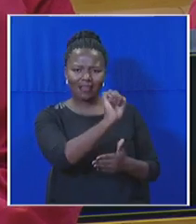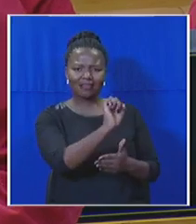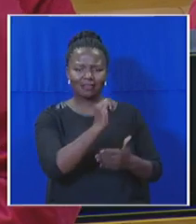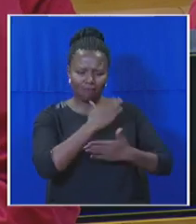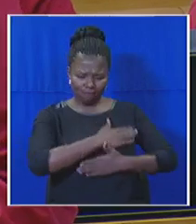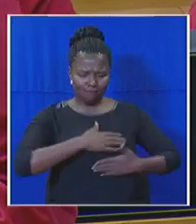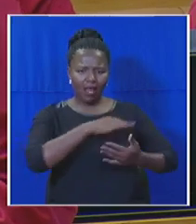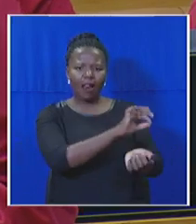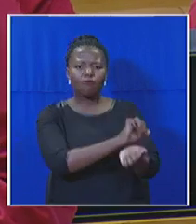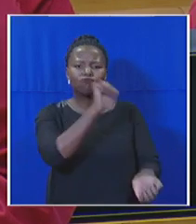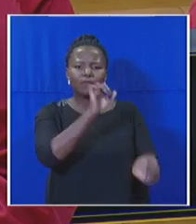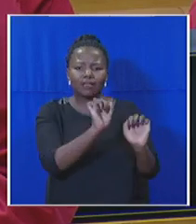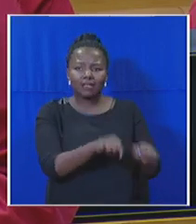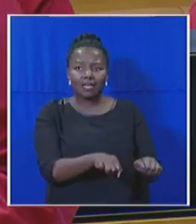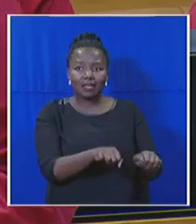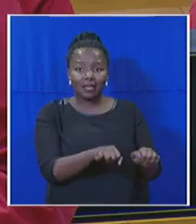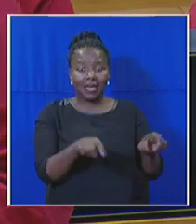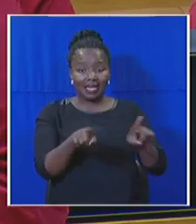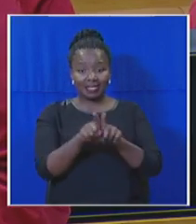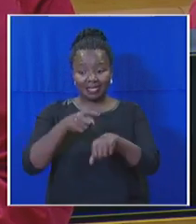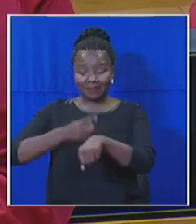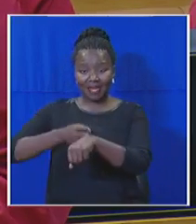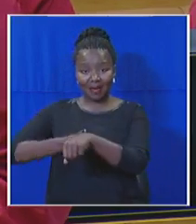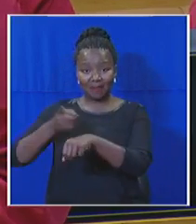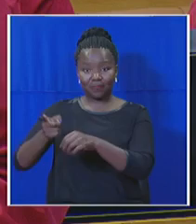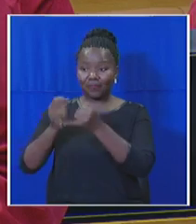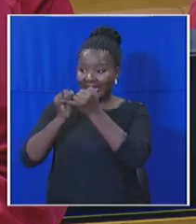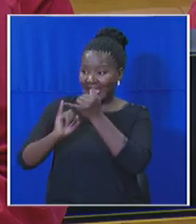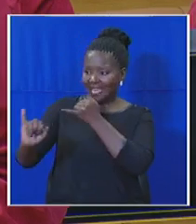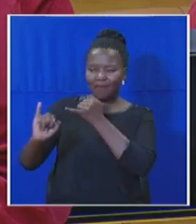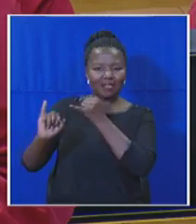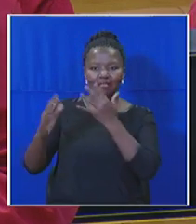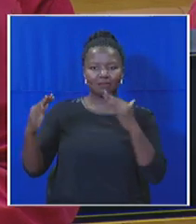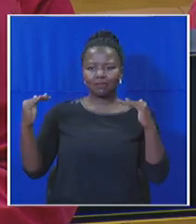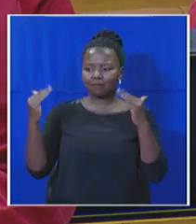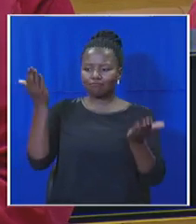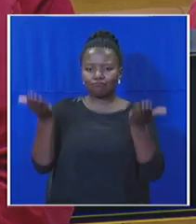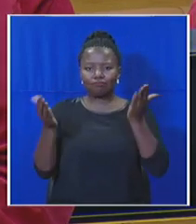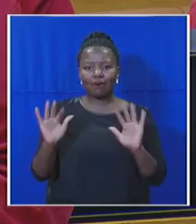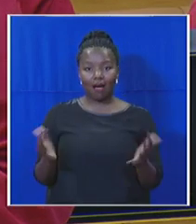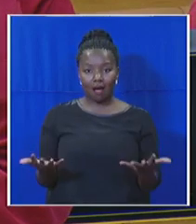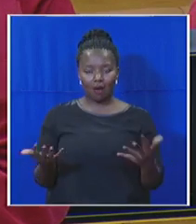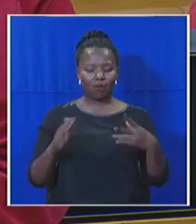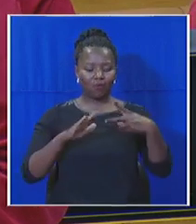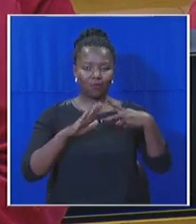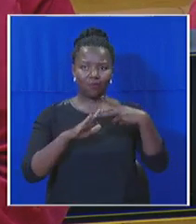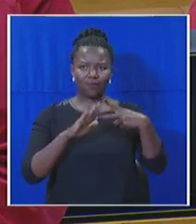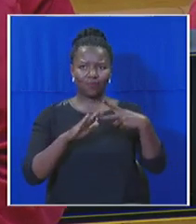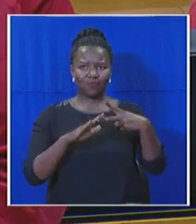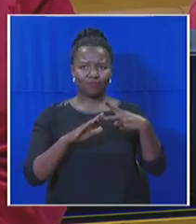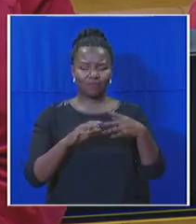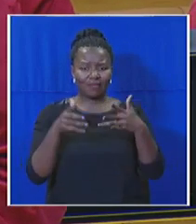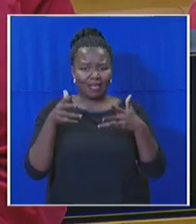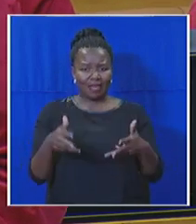learning, how will it be balanced with institutional autonomy? And then two, what is the